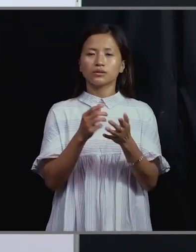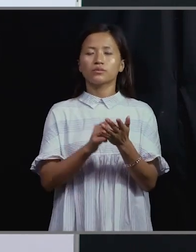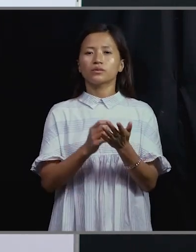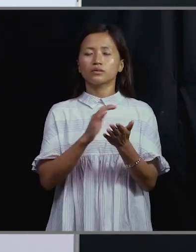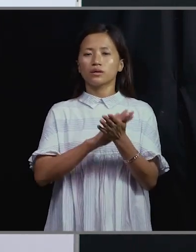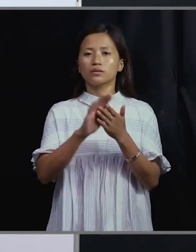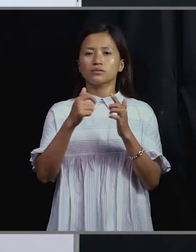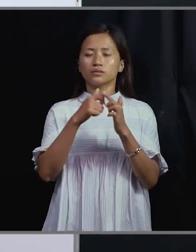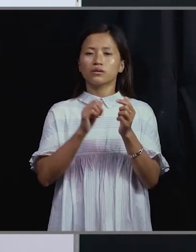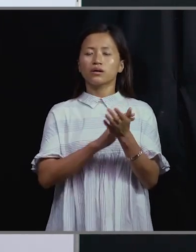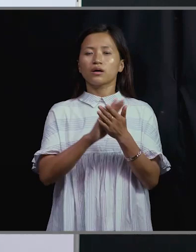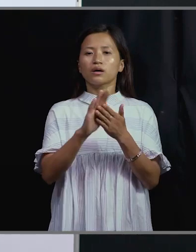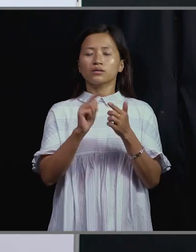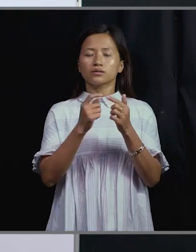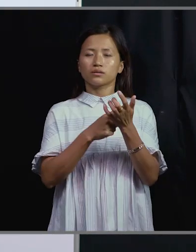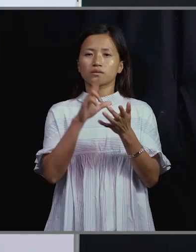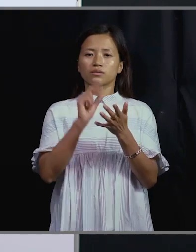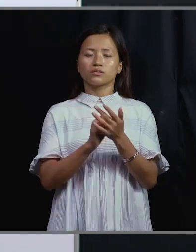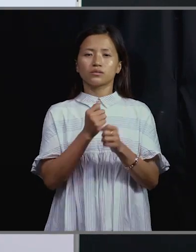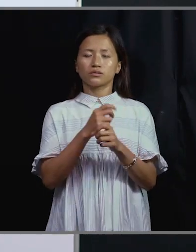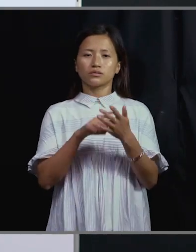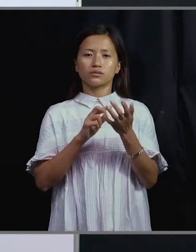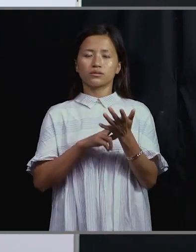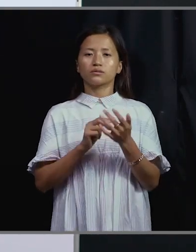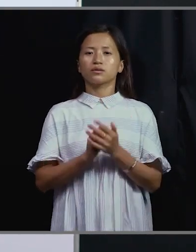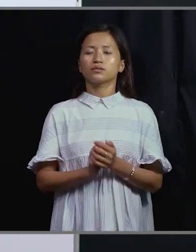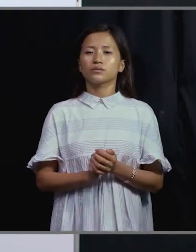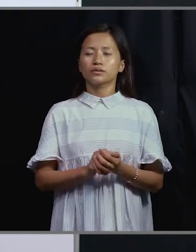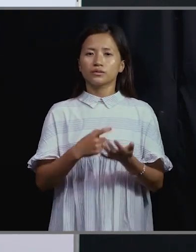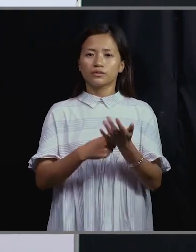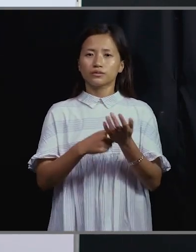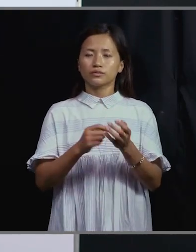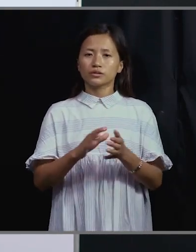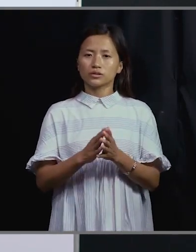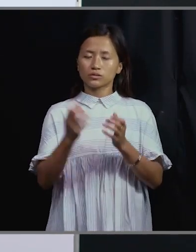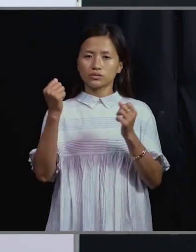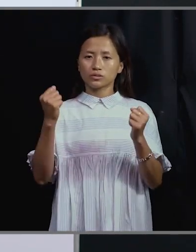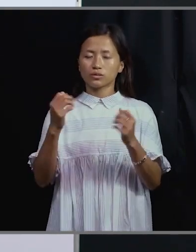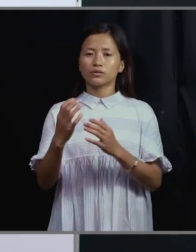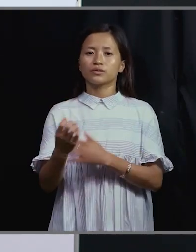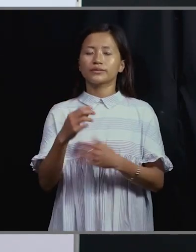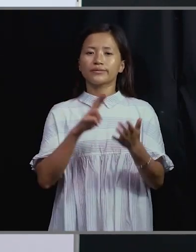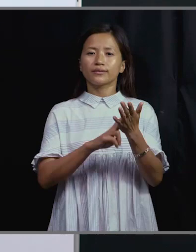halogen atom is replaced or substituted by a stronger nucleophile.